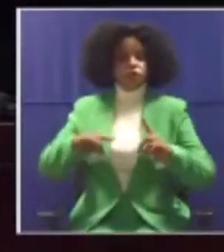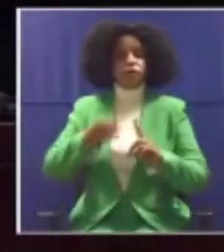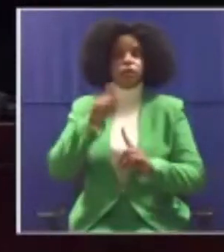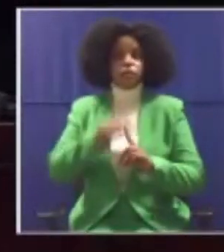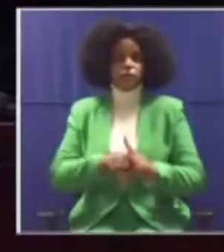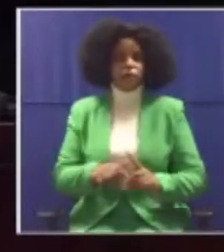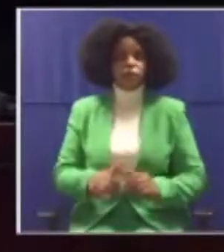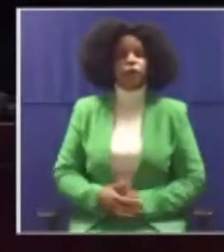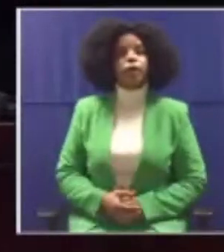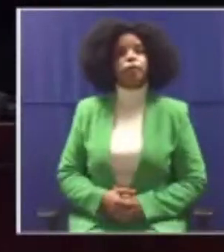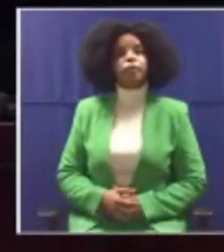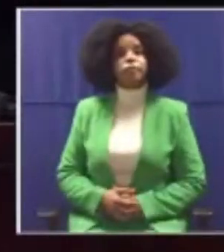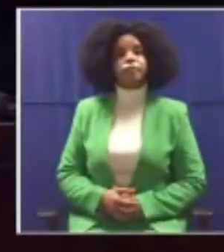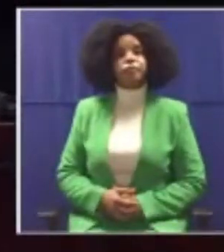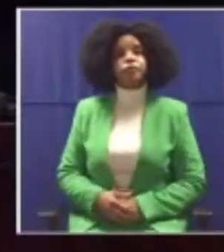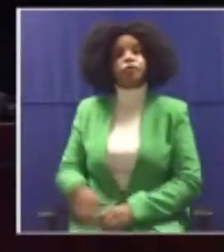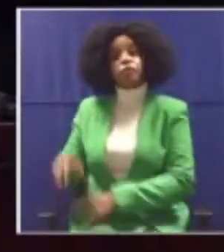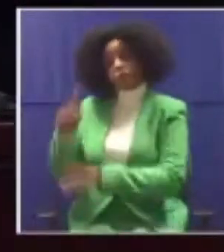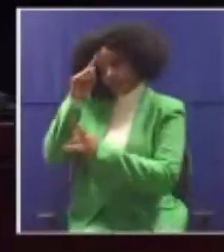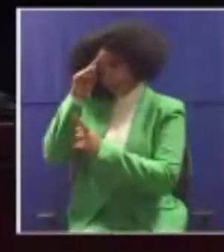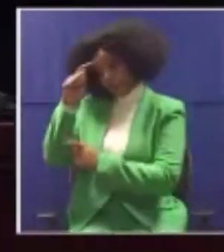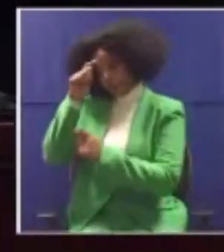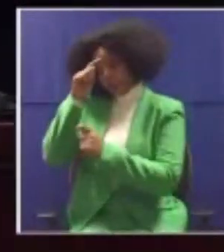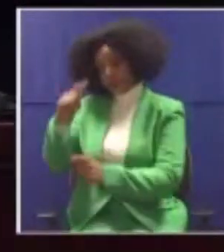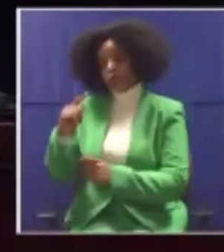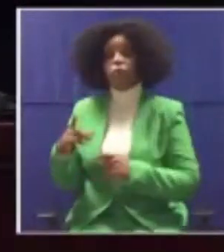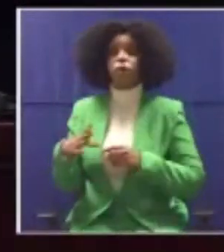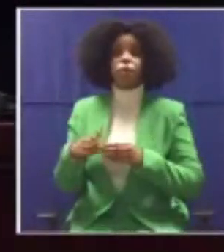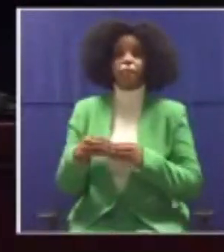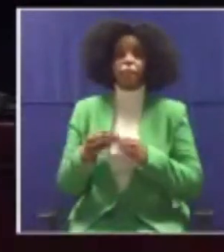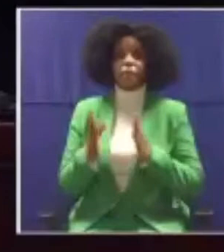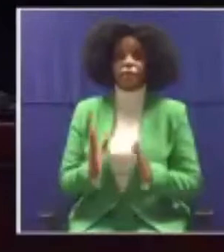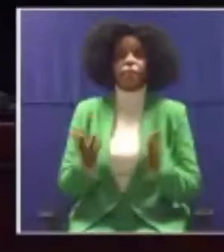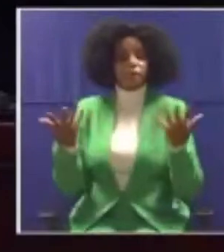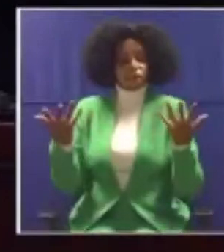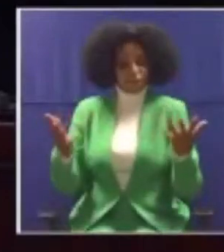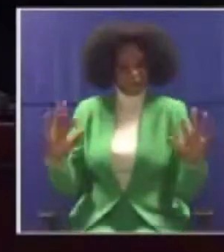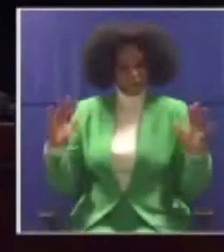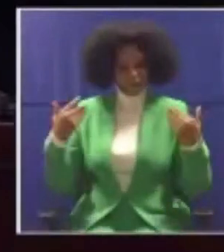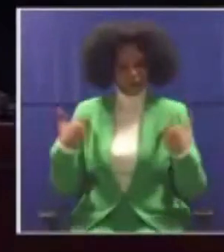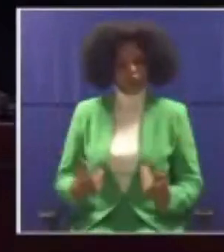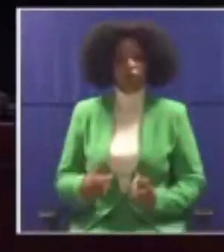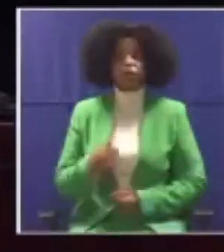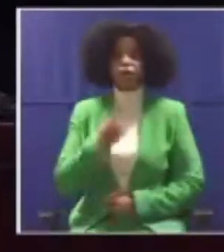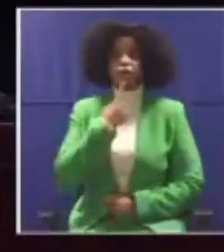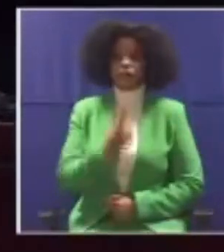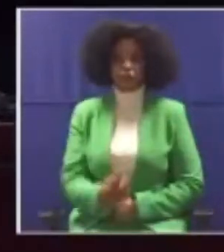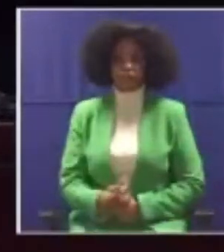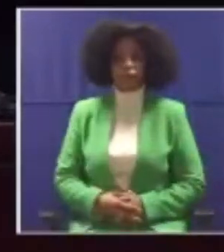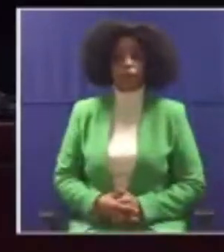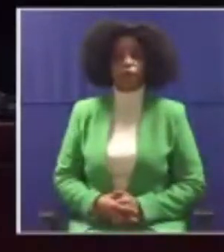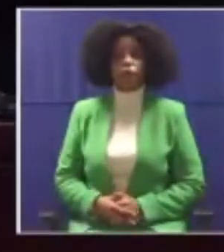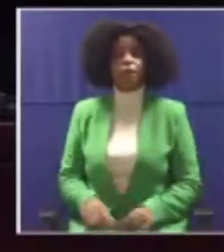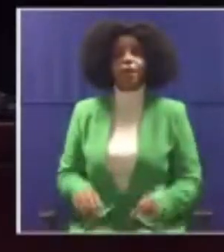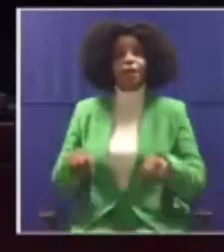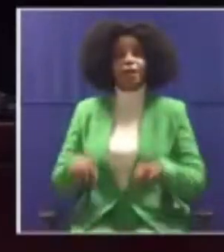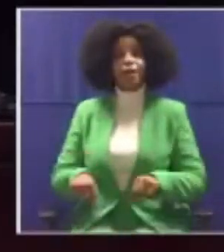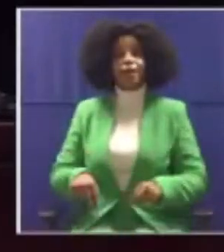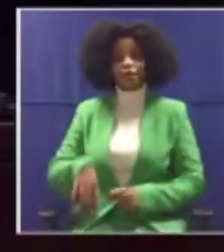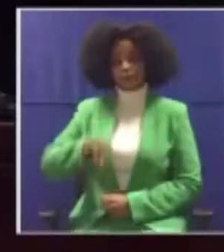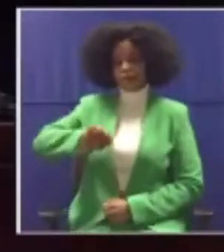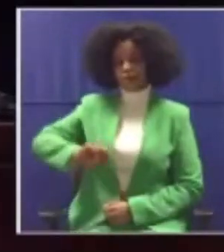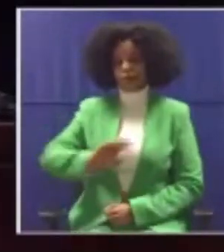Chairperson. Honorable Member, I've already said that in South Africa,